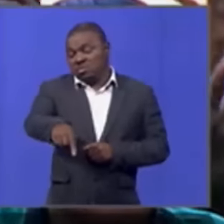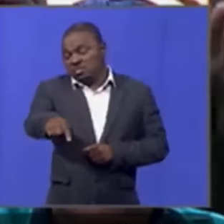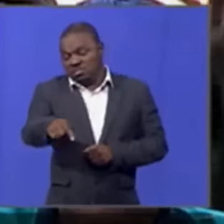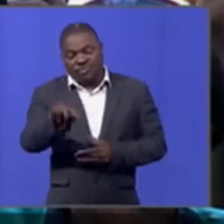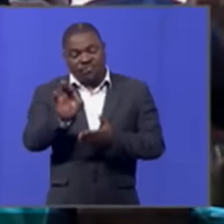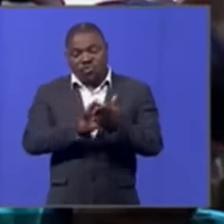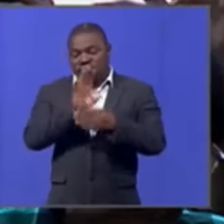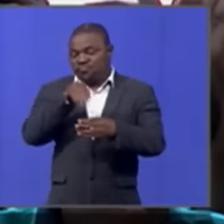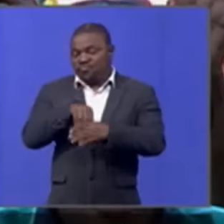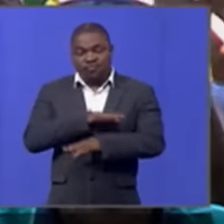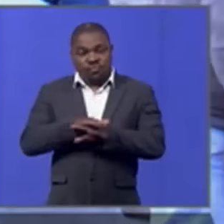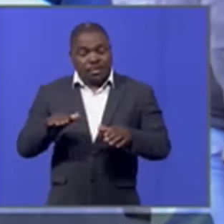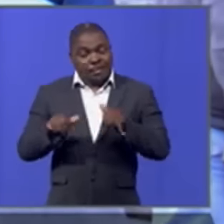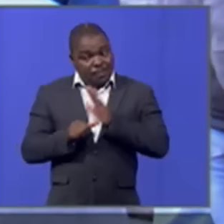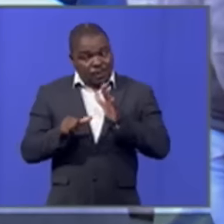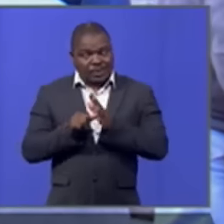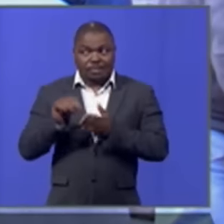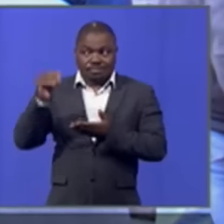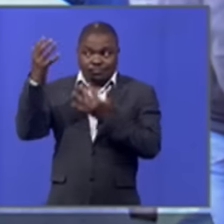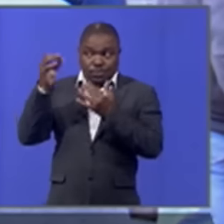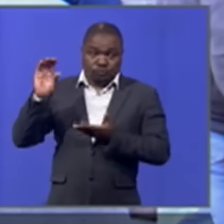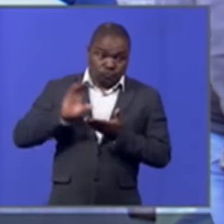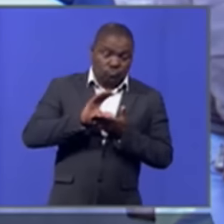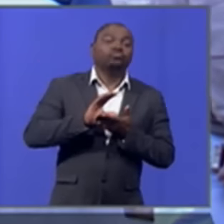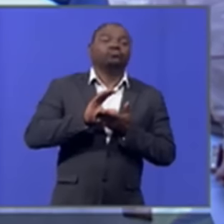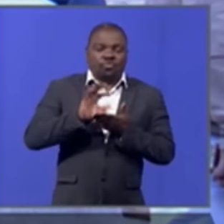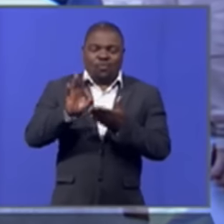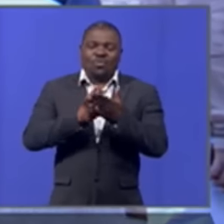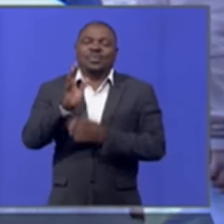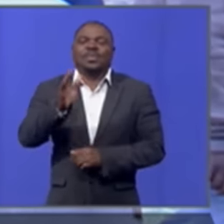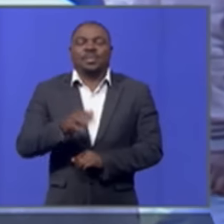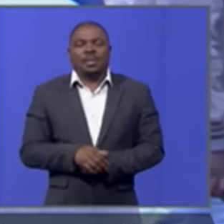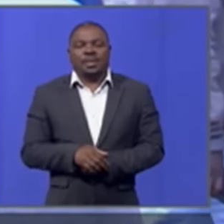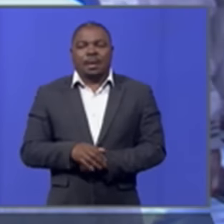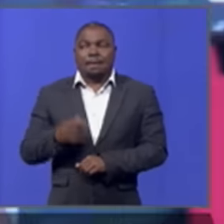wa matlolo sa rarabololwe. Tona o netefaleditse leki gore